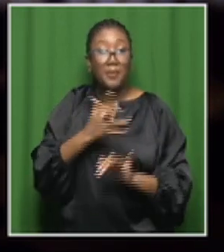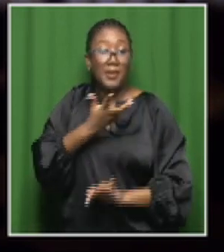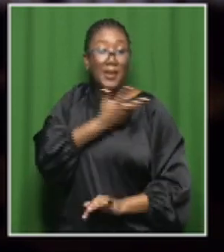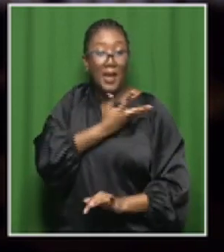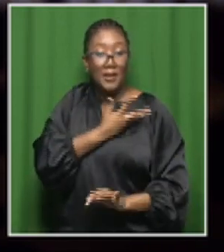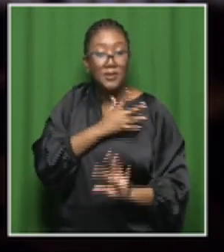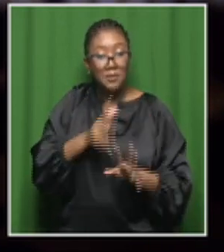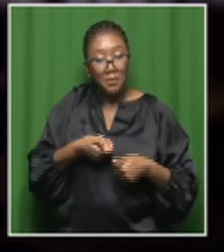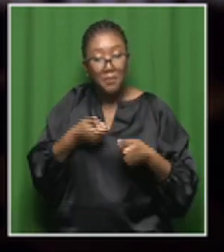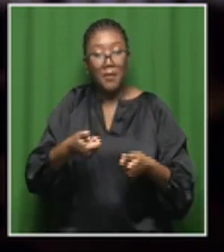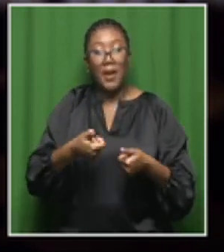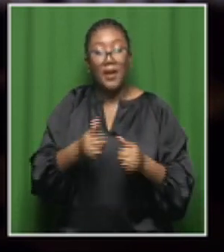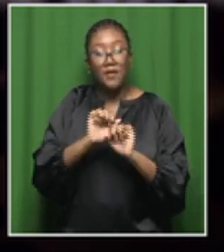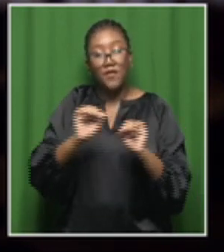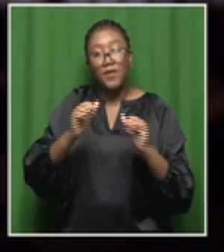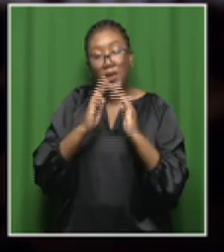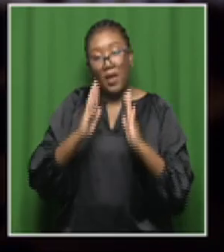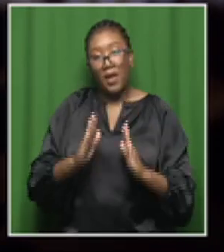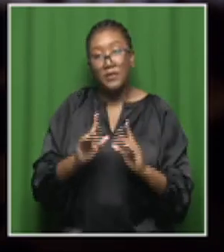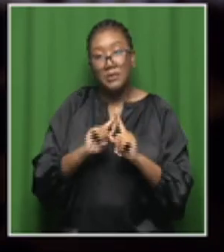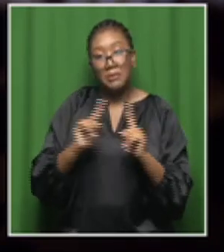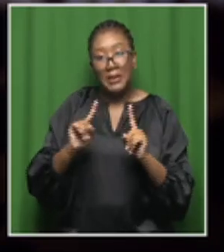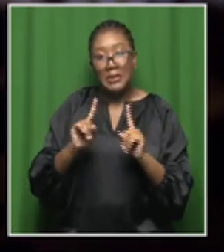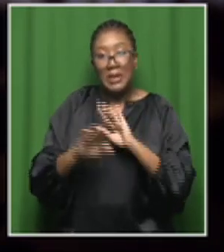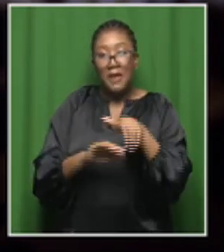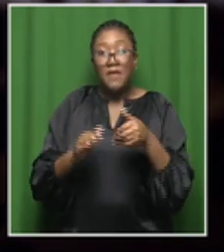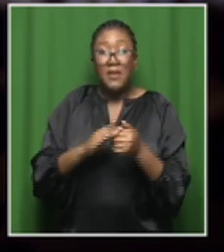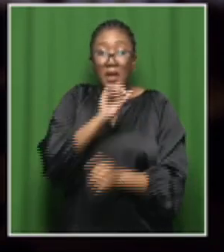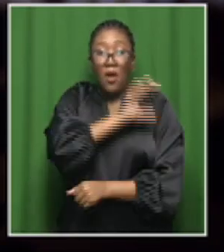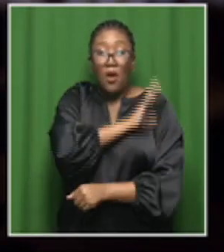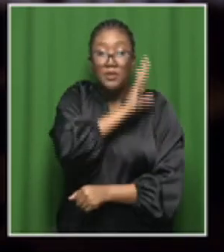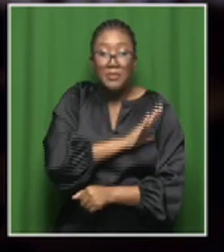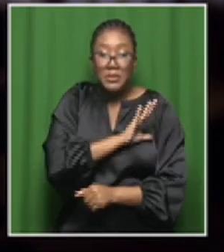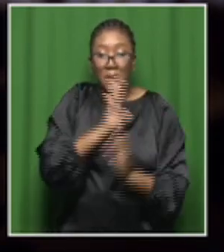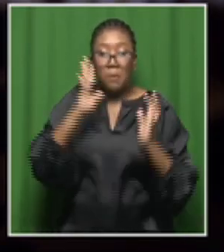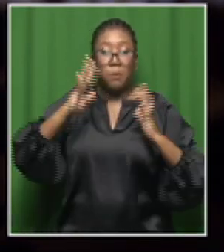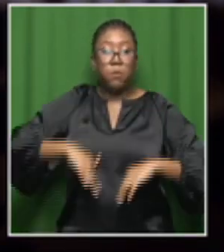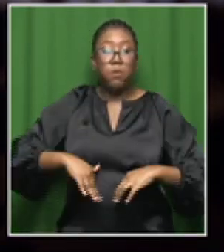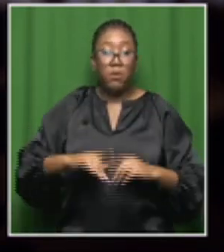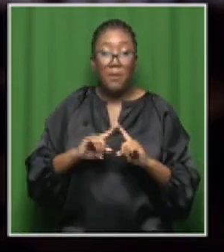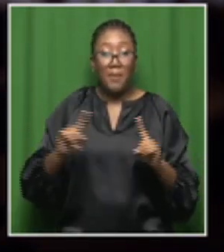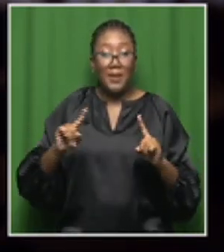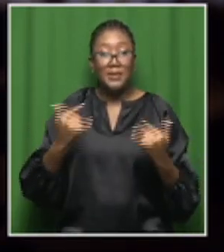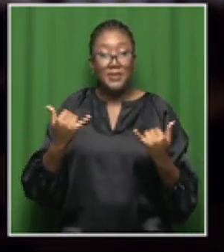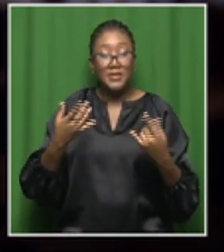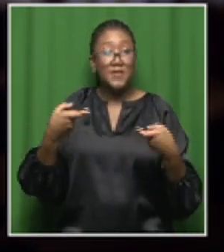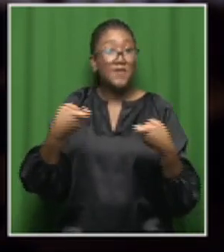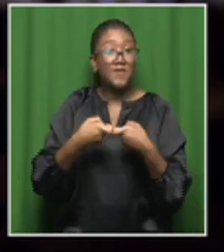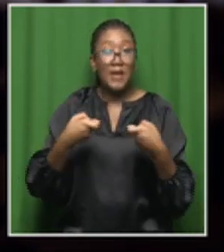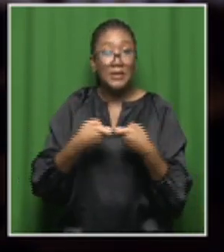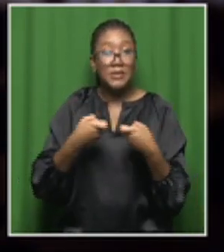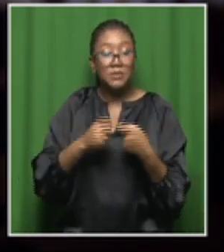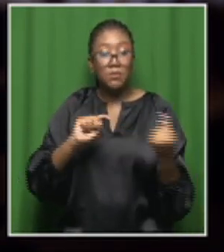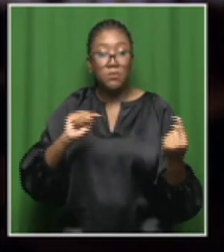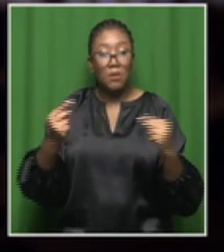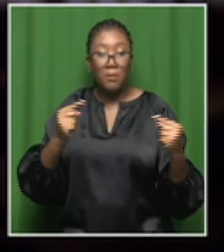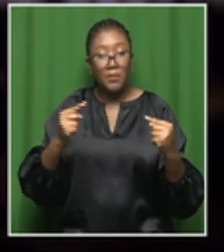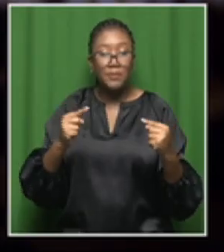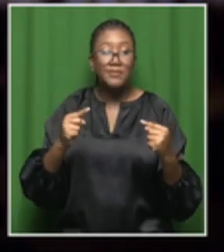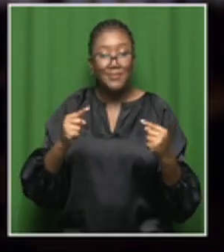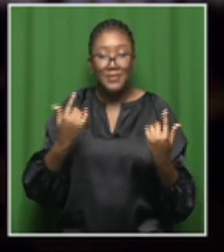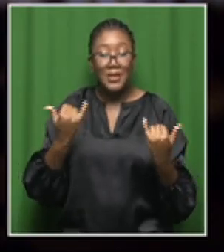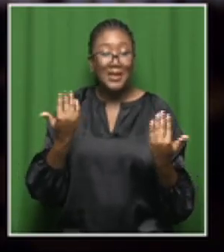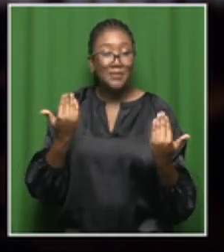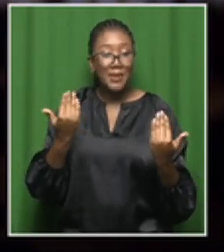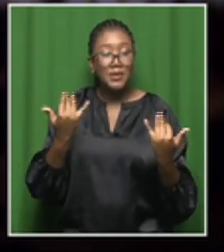just mounds of destroyed or collapsed concrete. No fighting expected in Gaza for at least the first phase or 6 weeks of the